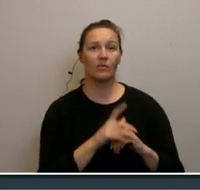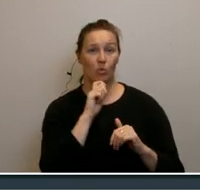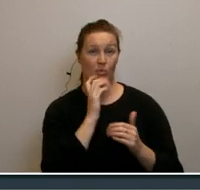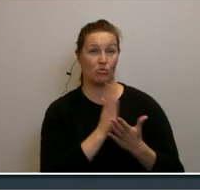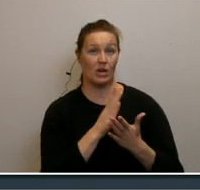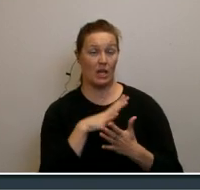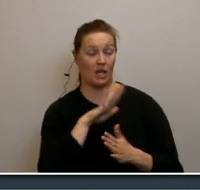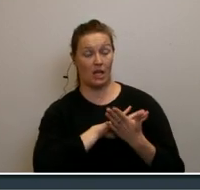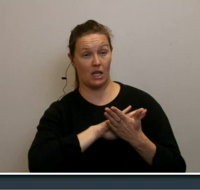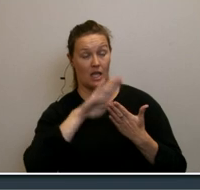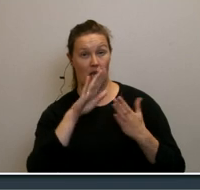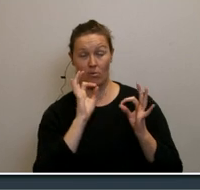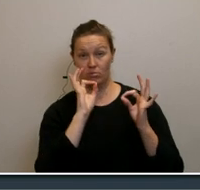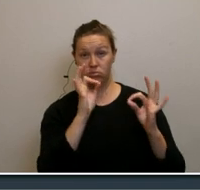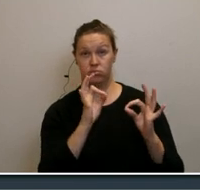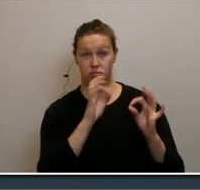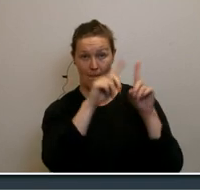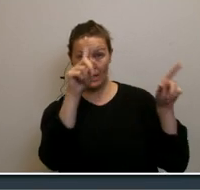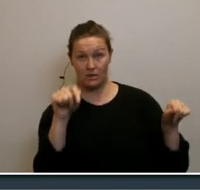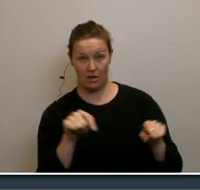this high new technology.